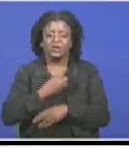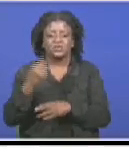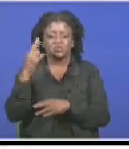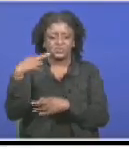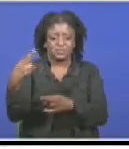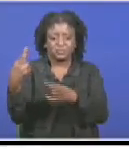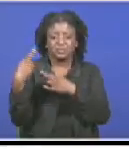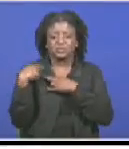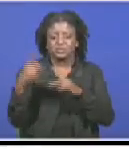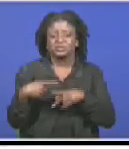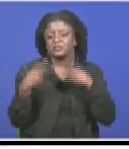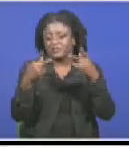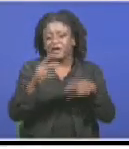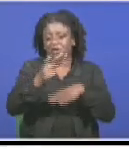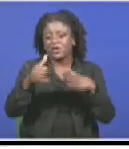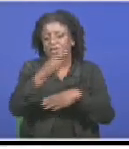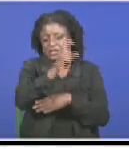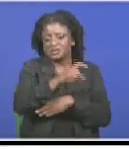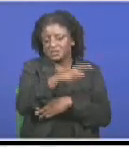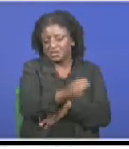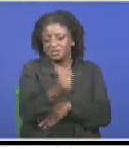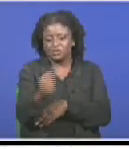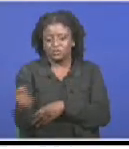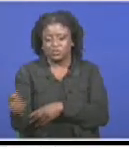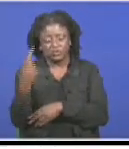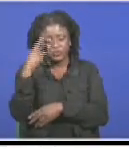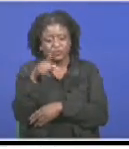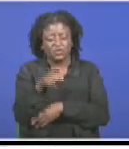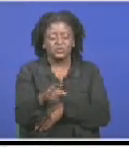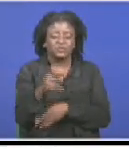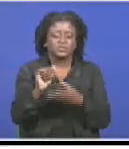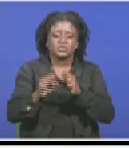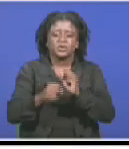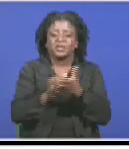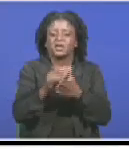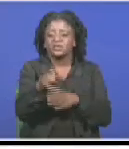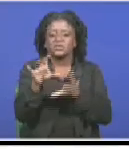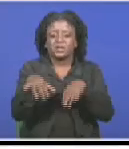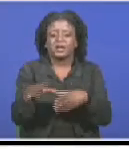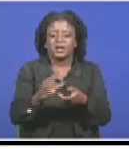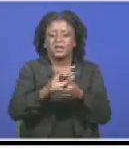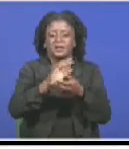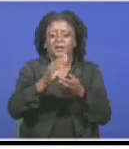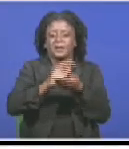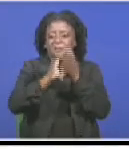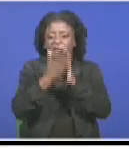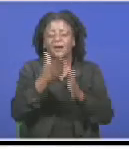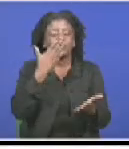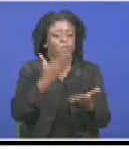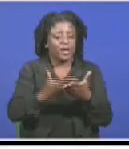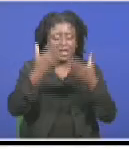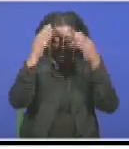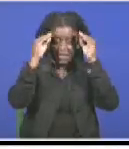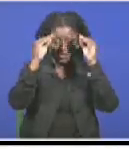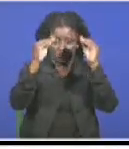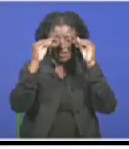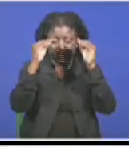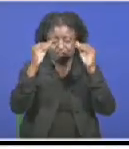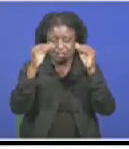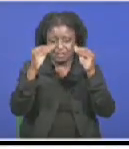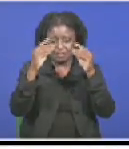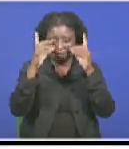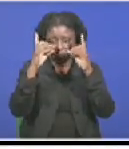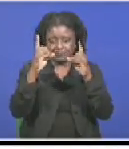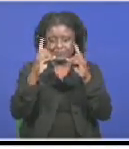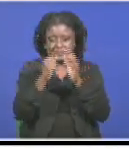to provide all the necessary tools for you so that you can become well-educated. And